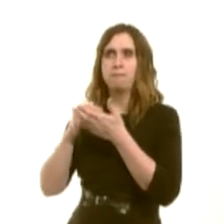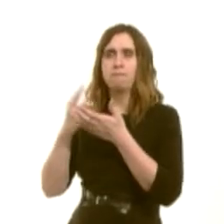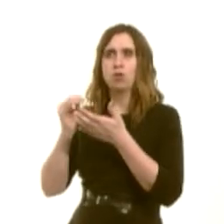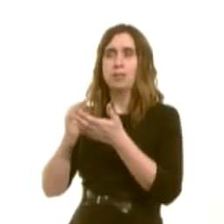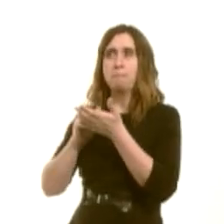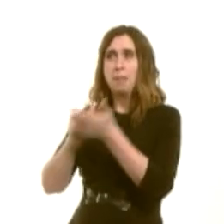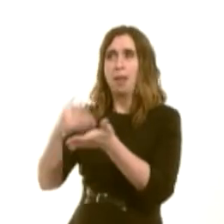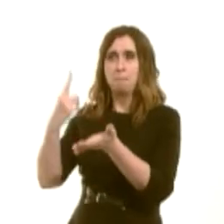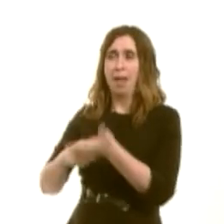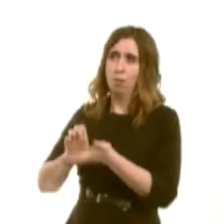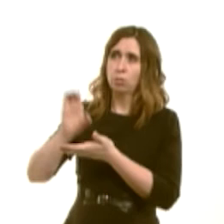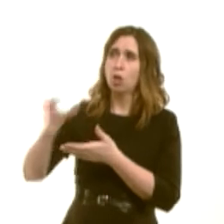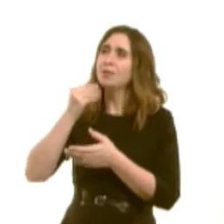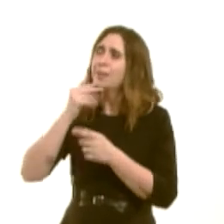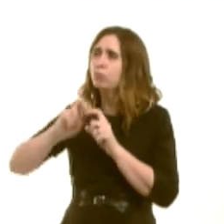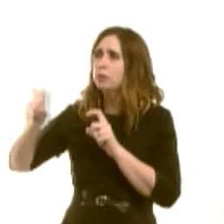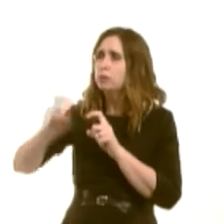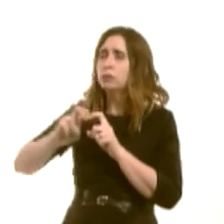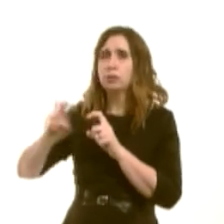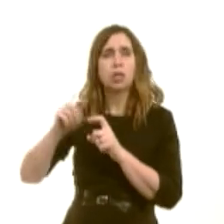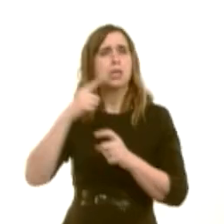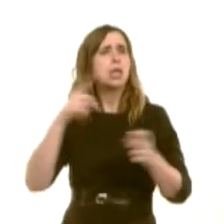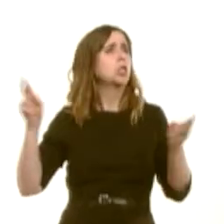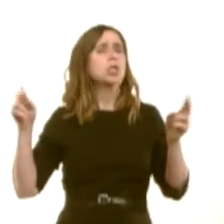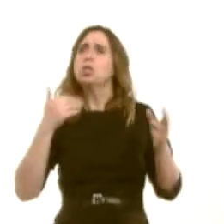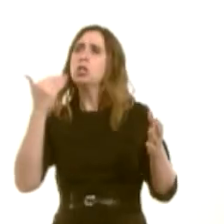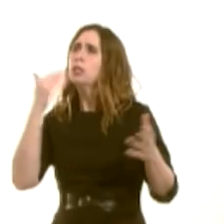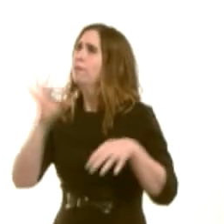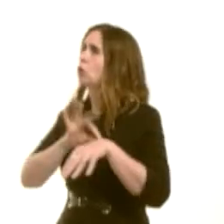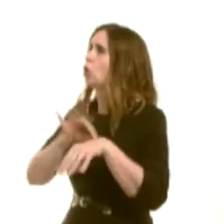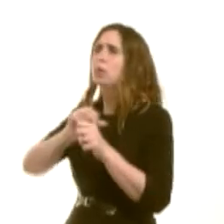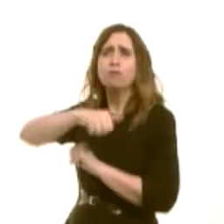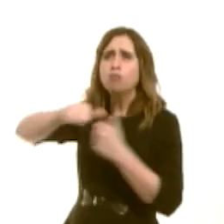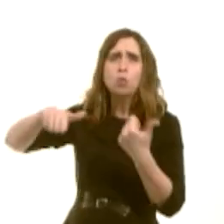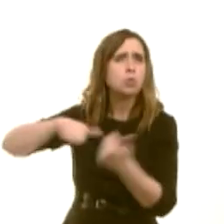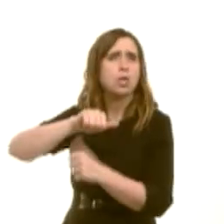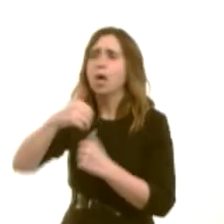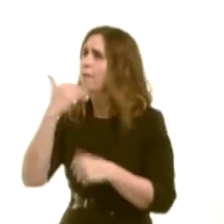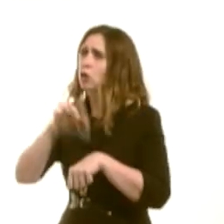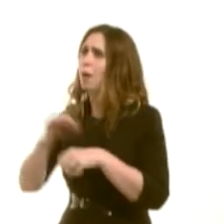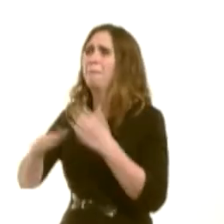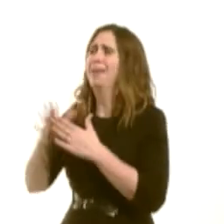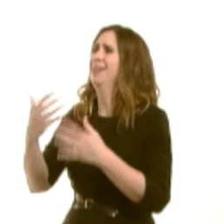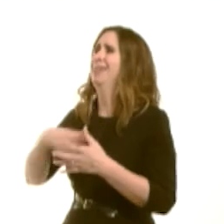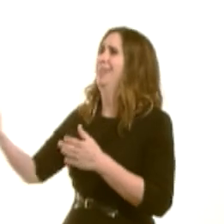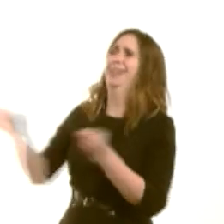locums last year, and we know that they claim that there is a shortage of doctors to maintain adequate rotas, but we also know